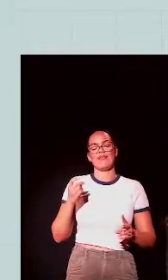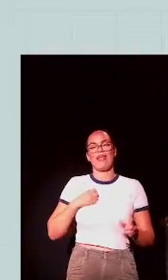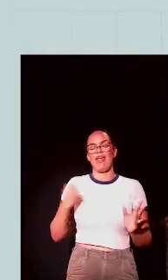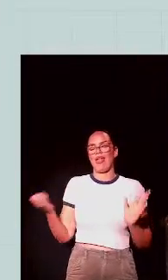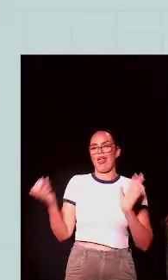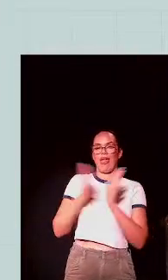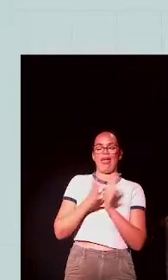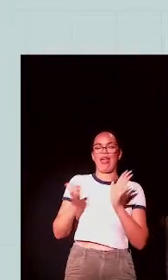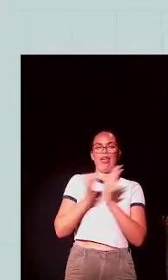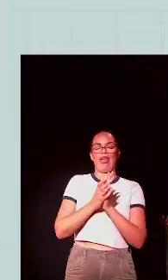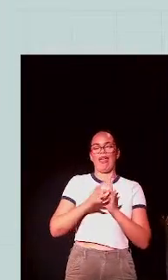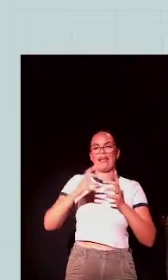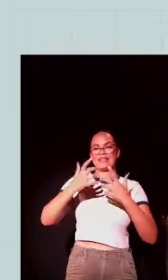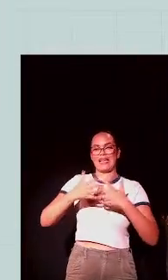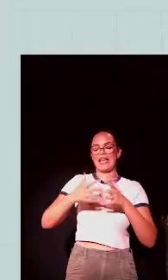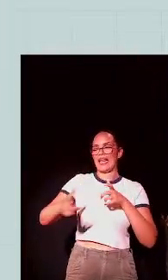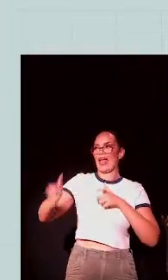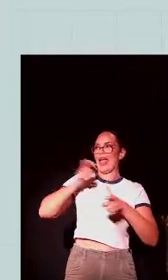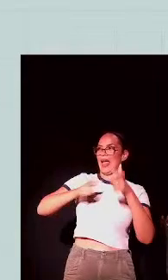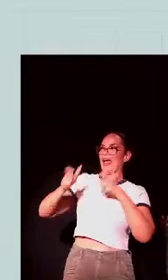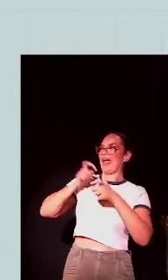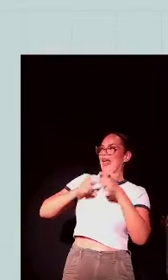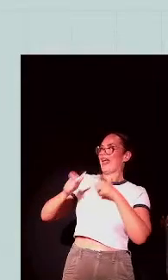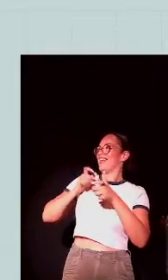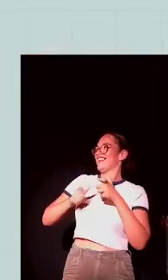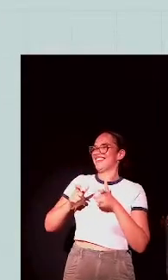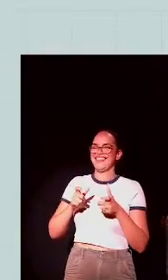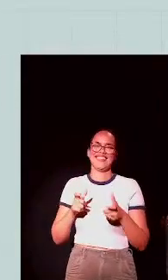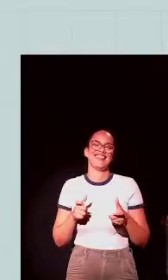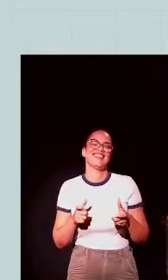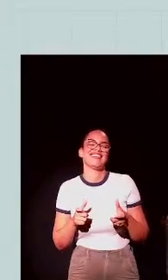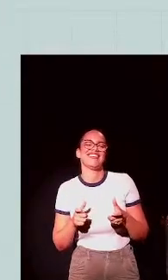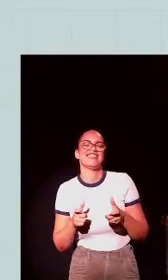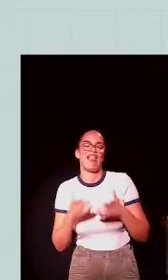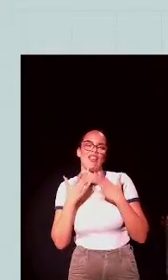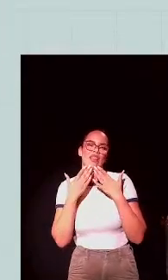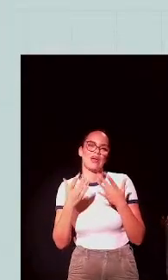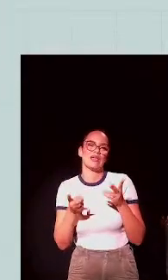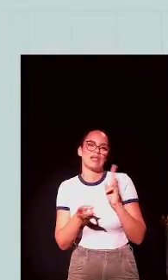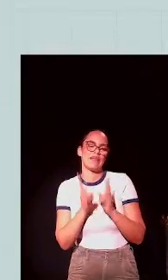nonsense at them and they handle it with their style and panache every time, so thanks so much to them.